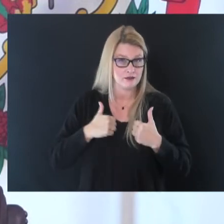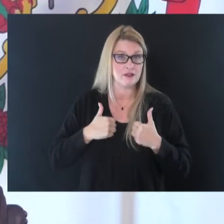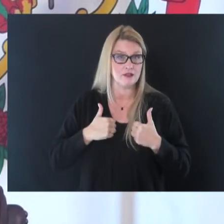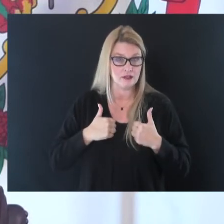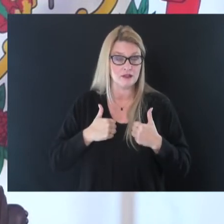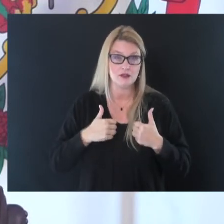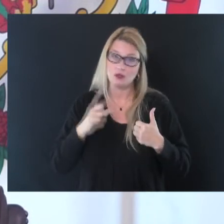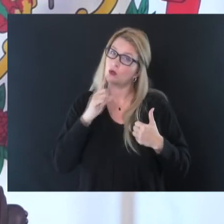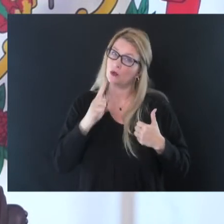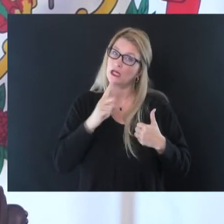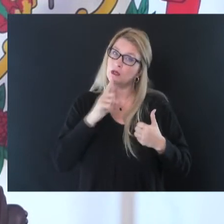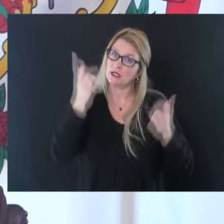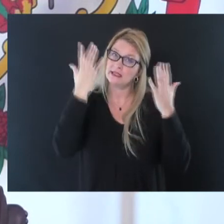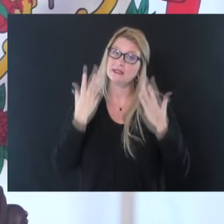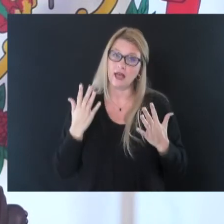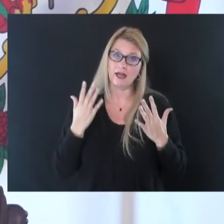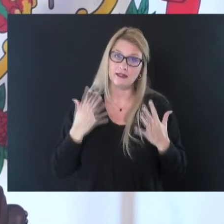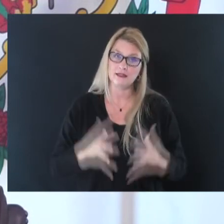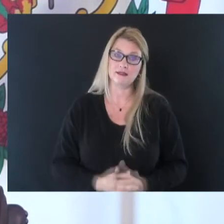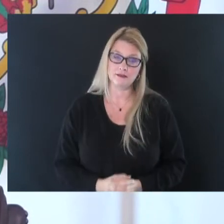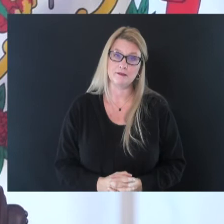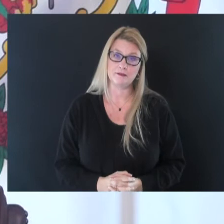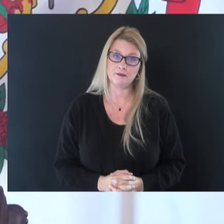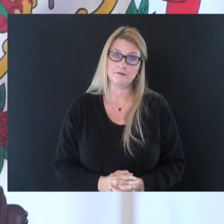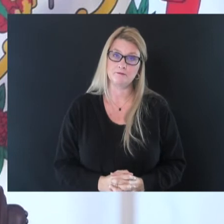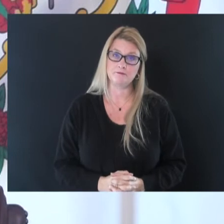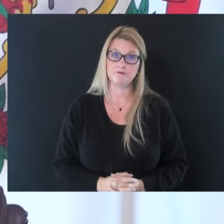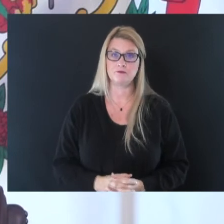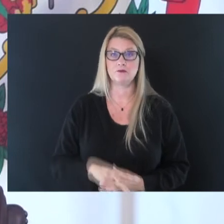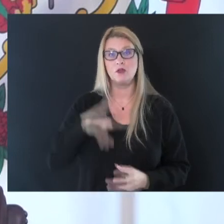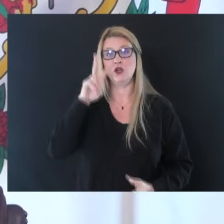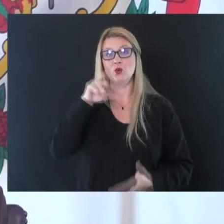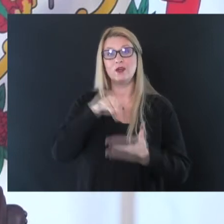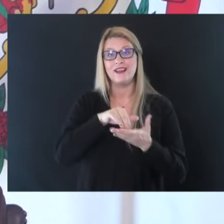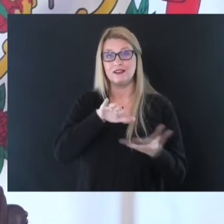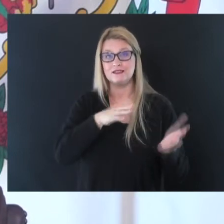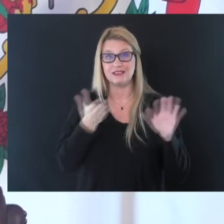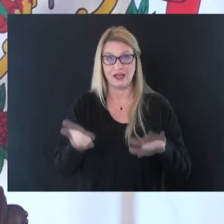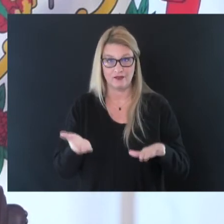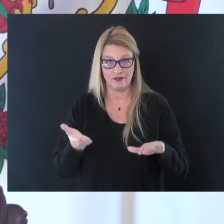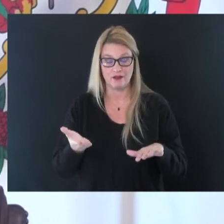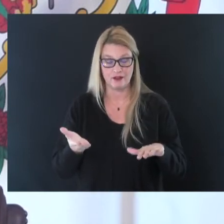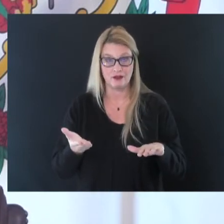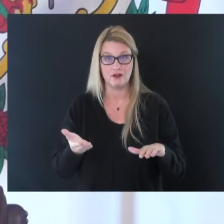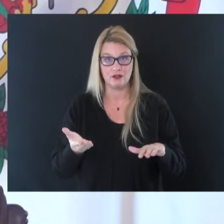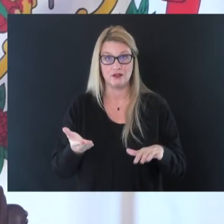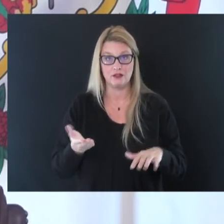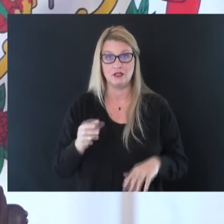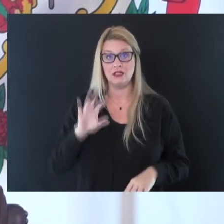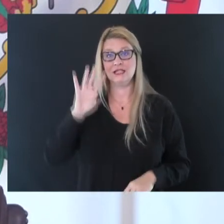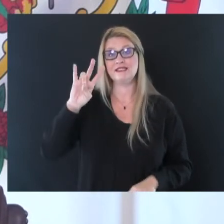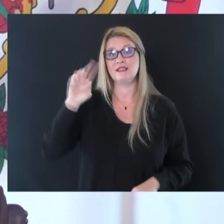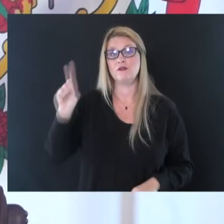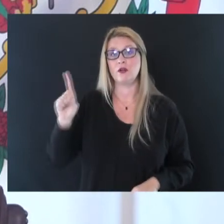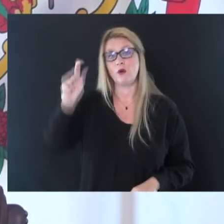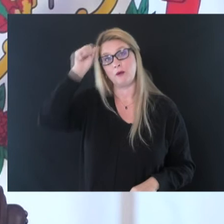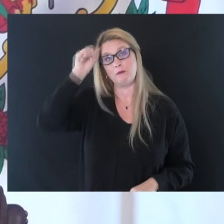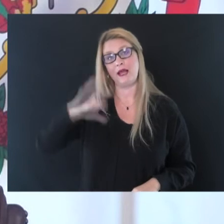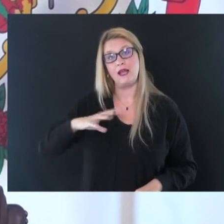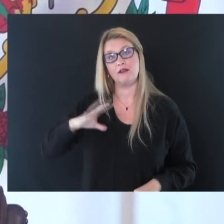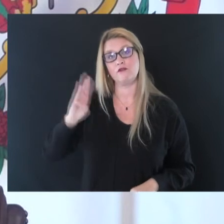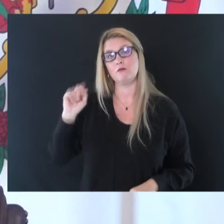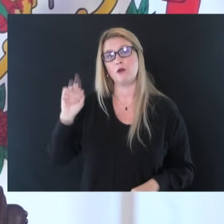It's really, really sad. The 2,000th death in West Virginia is a 71-year-old male from